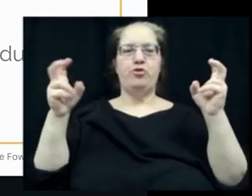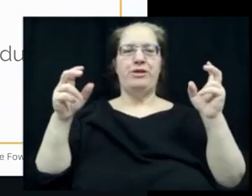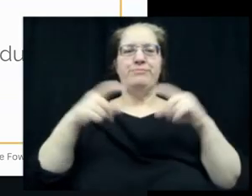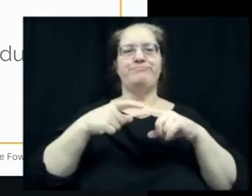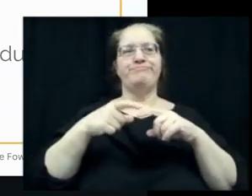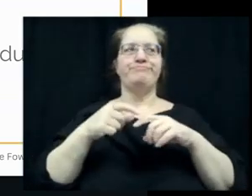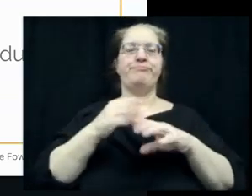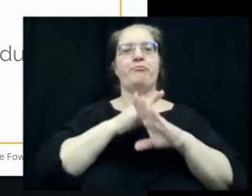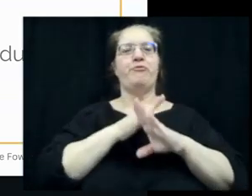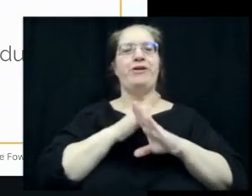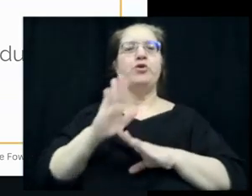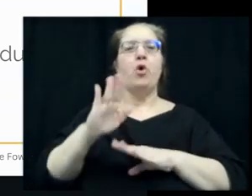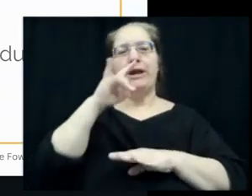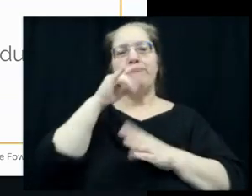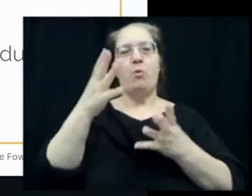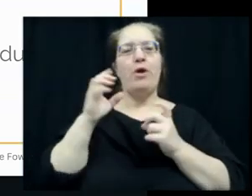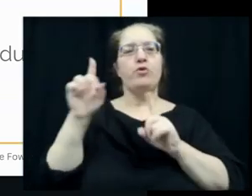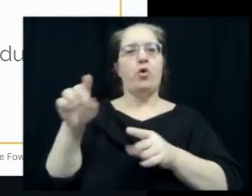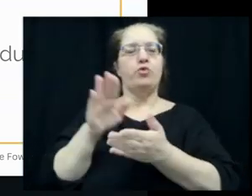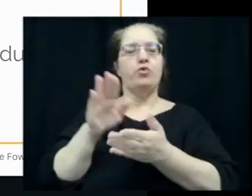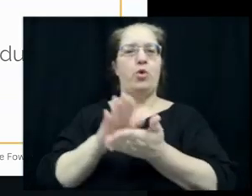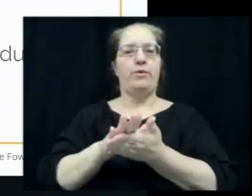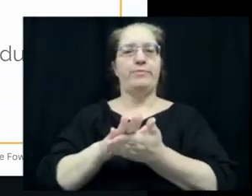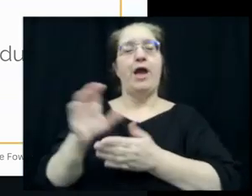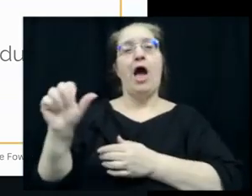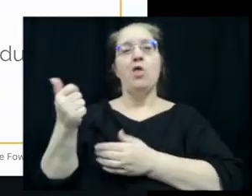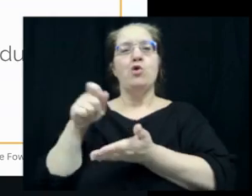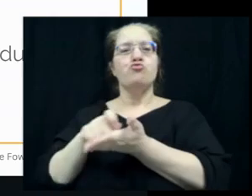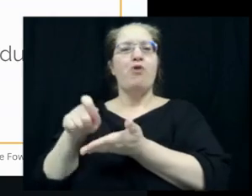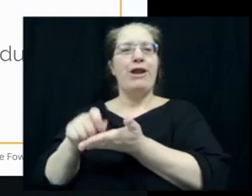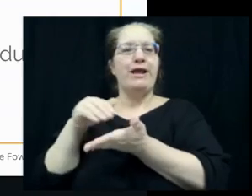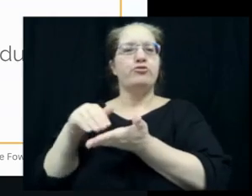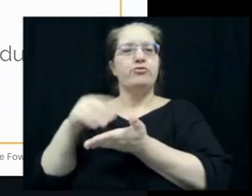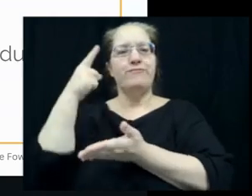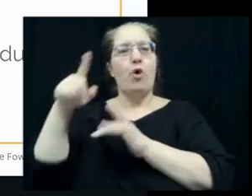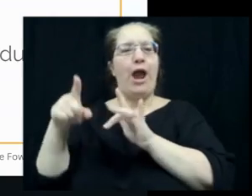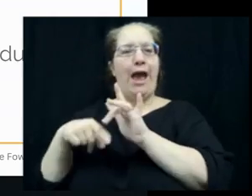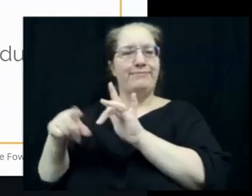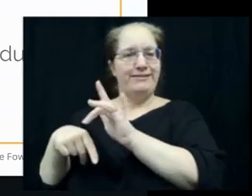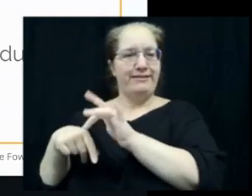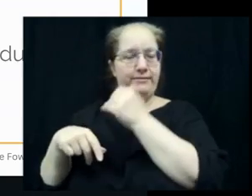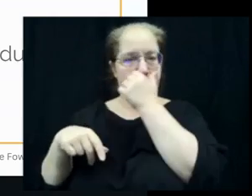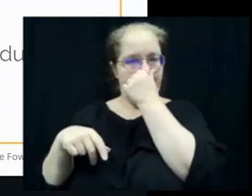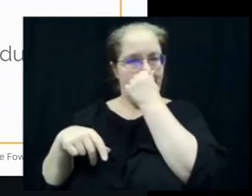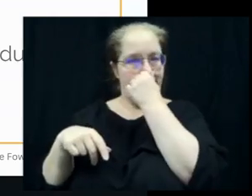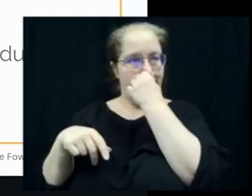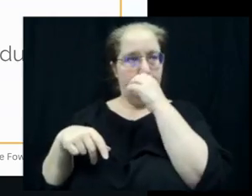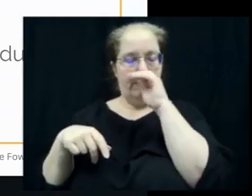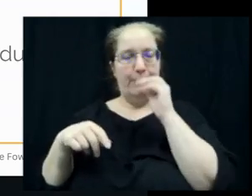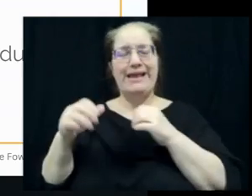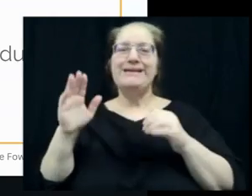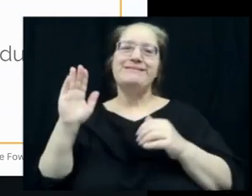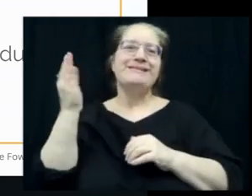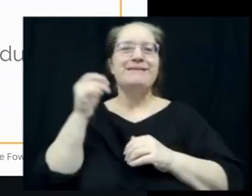school. Now, the next one is writing excuses for absences. Of course, it seems like you shouldn't do that.